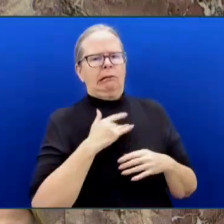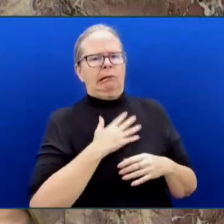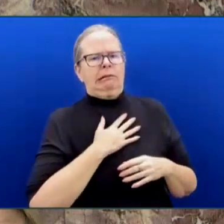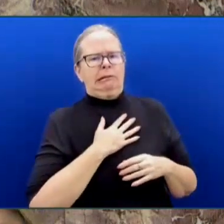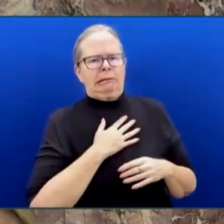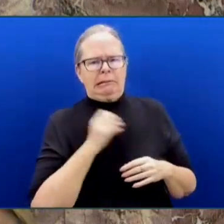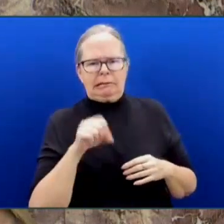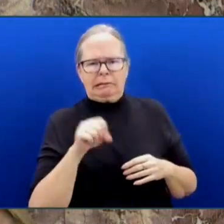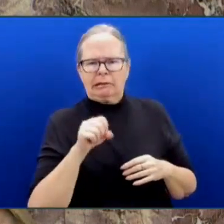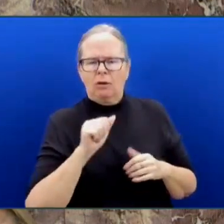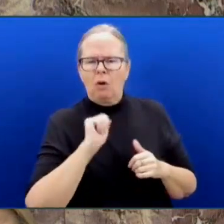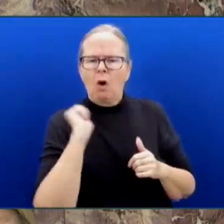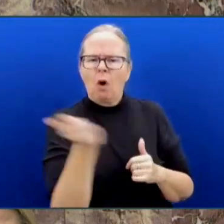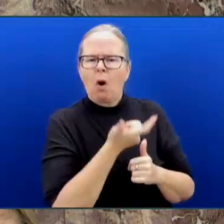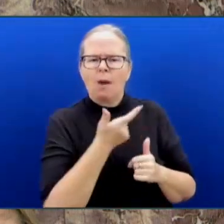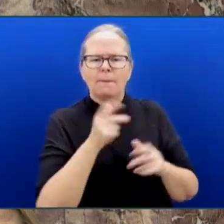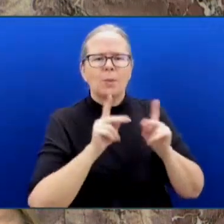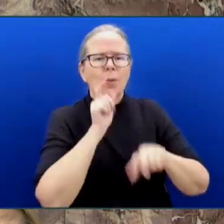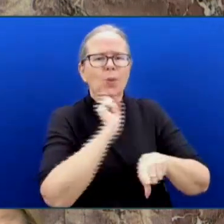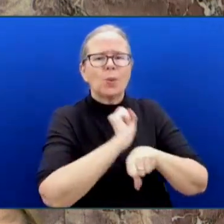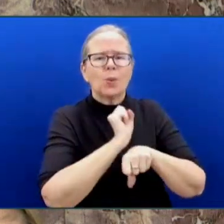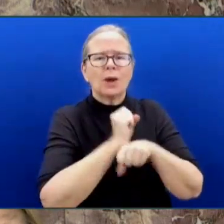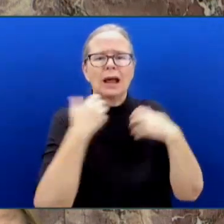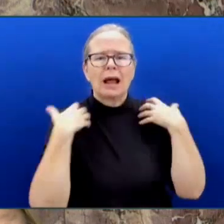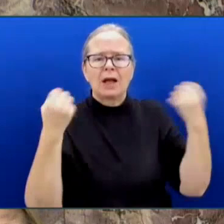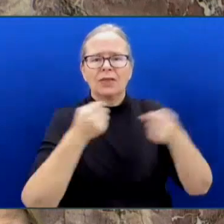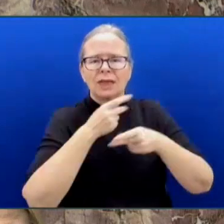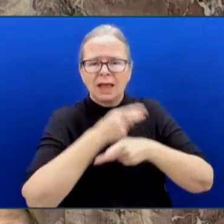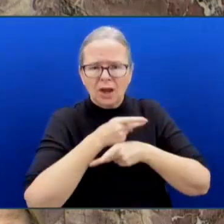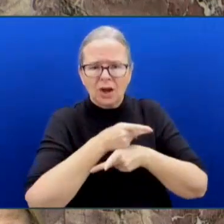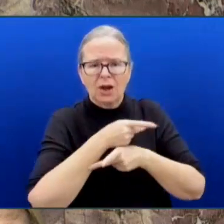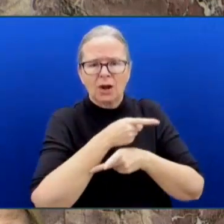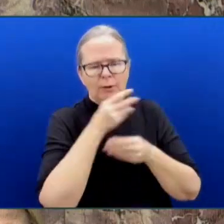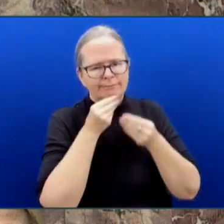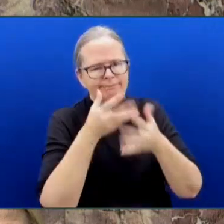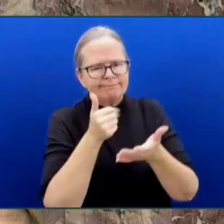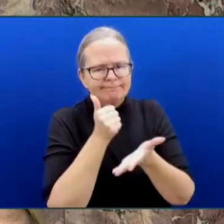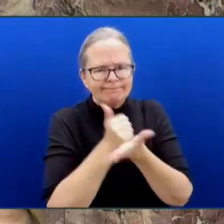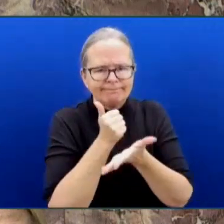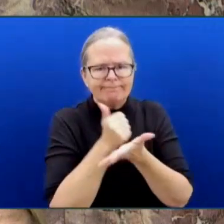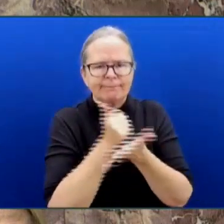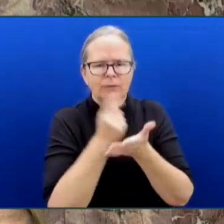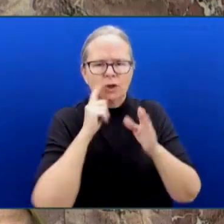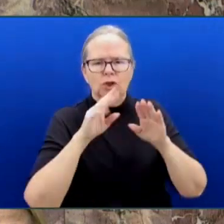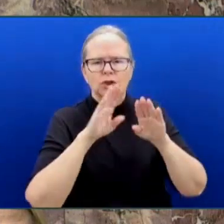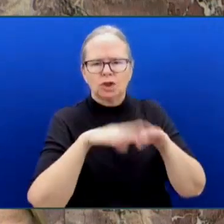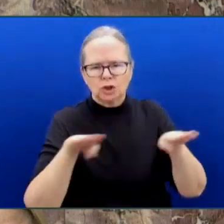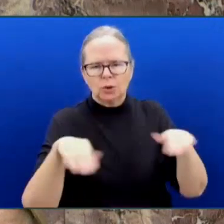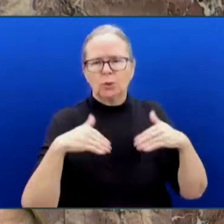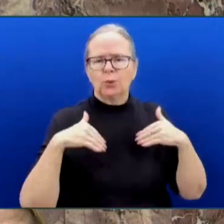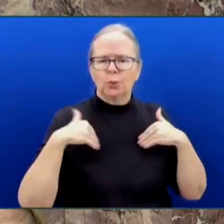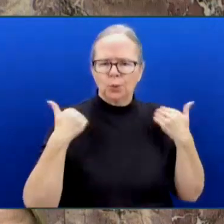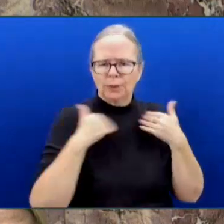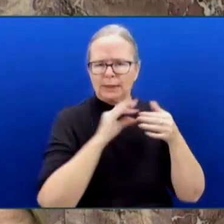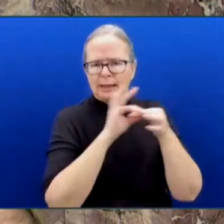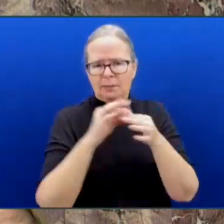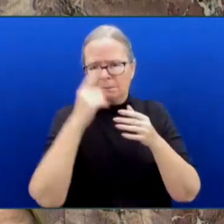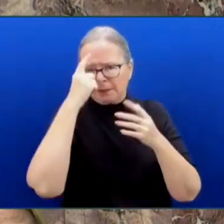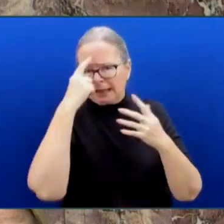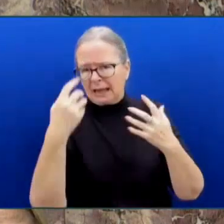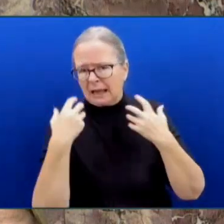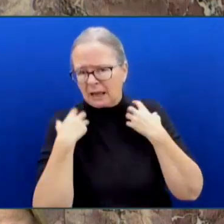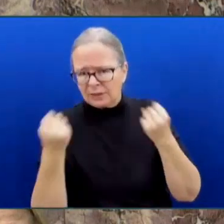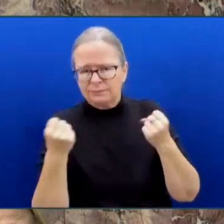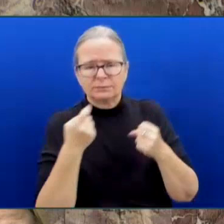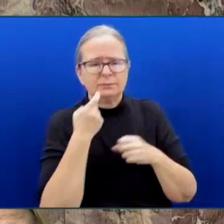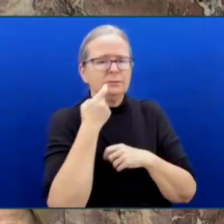providers, with respect to the to challenges for children and youth with respect to mental health and substance use issues in these